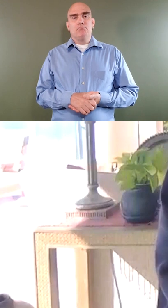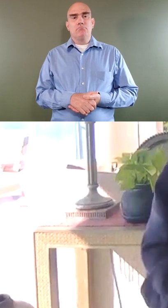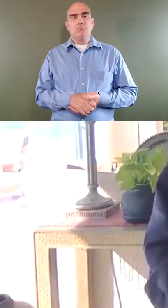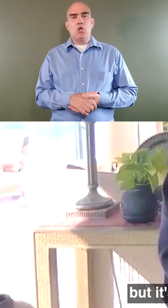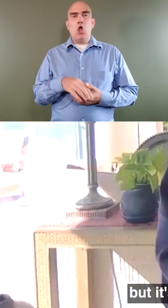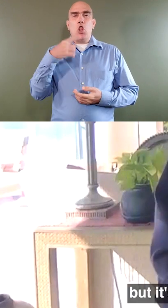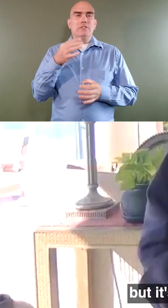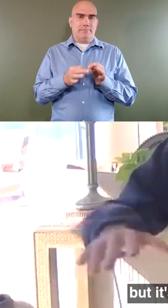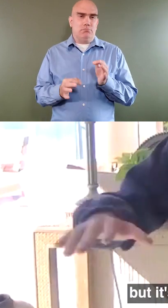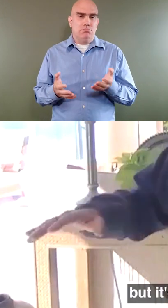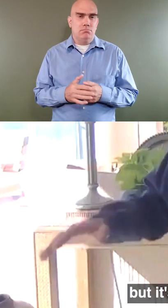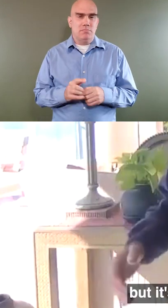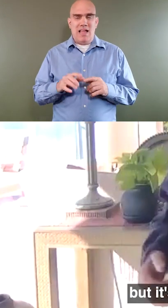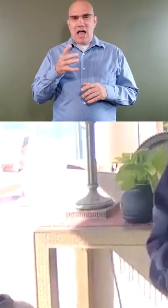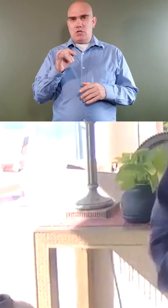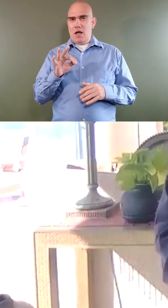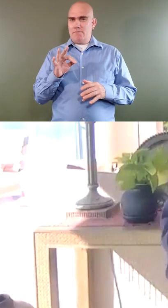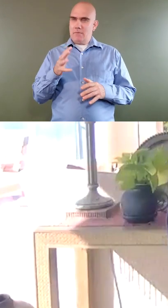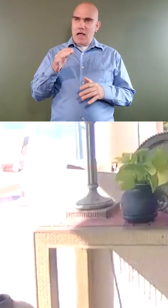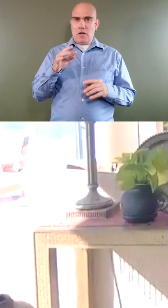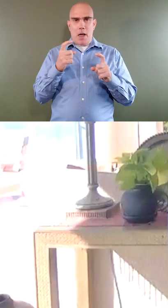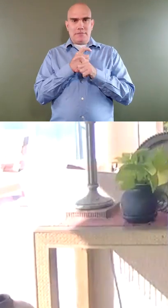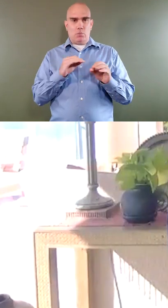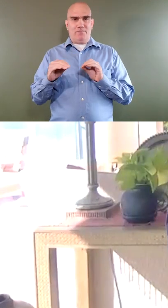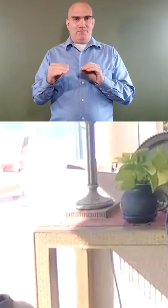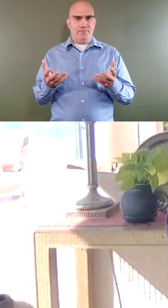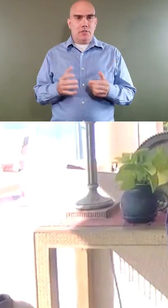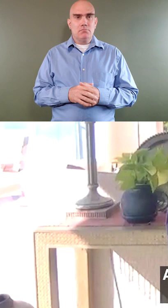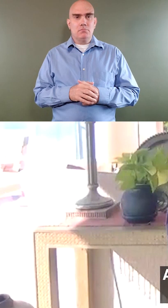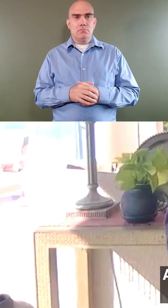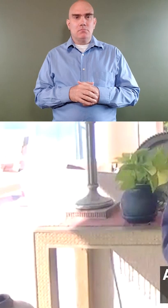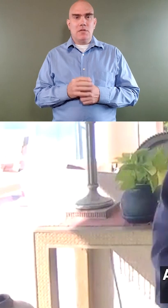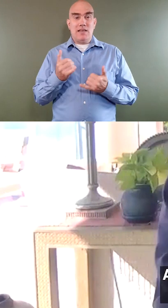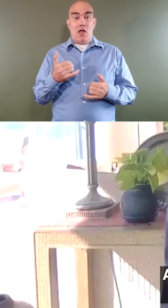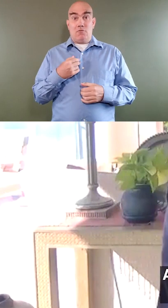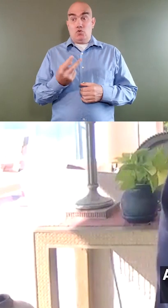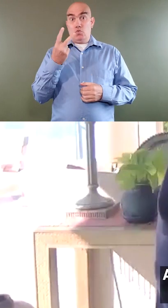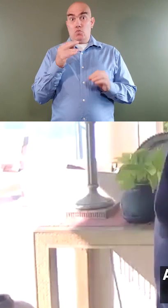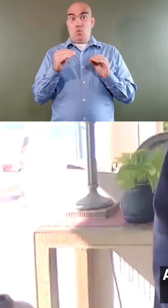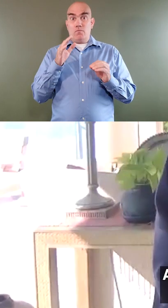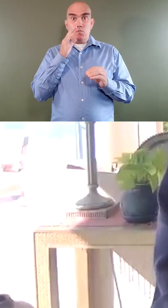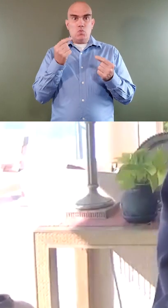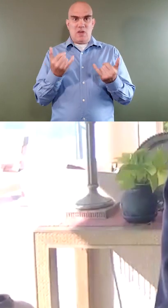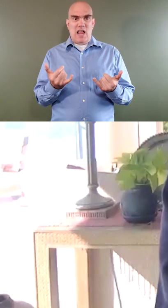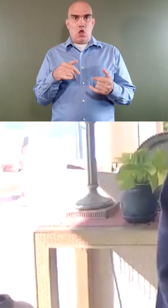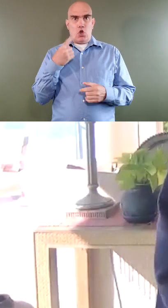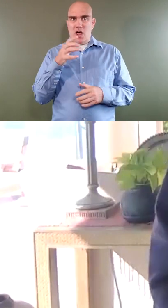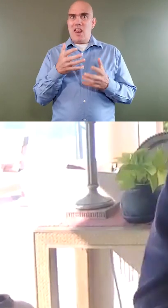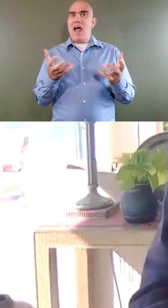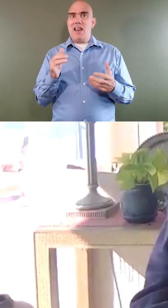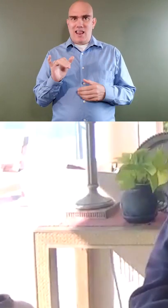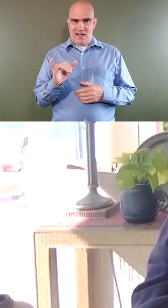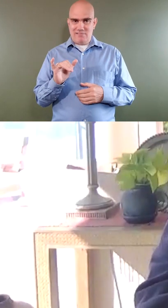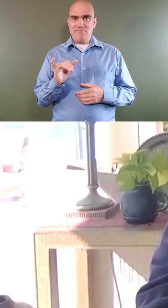it looks simple, but it's actually kind of a complex move when it's done right. And now there are two moves that we're going to do now that look a lot